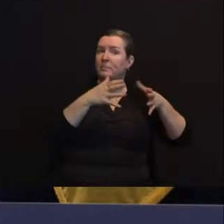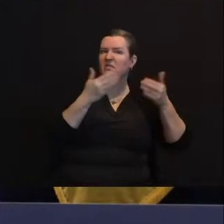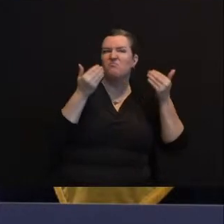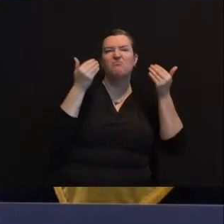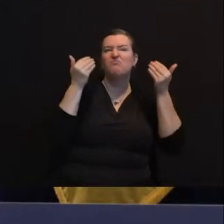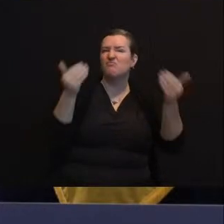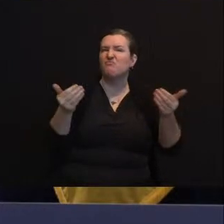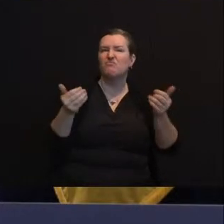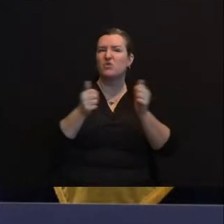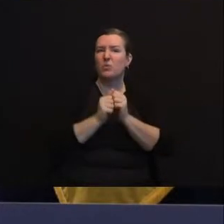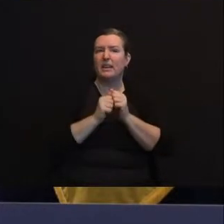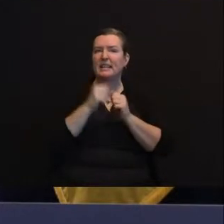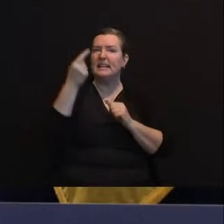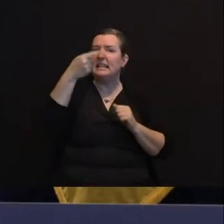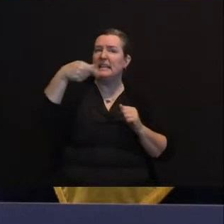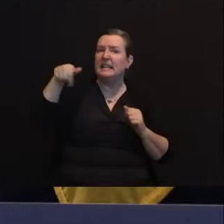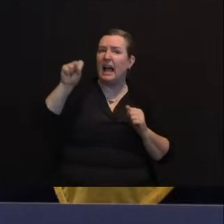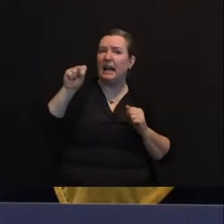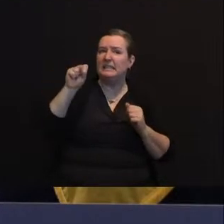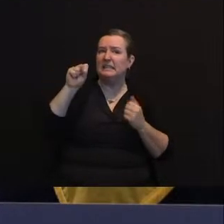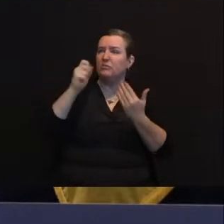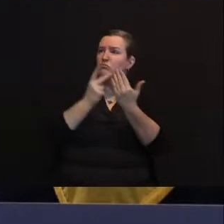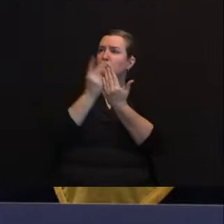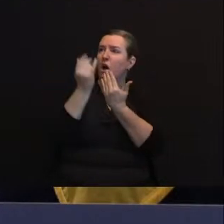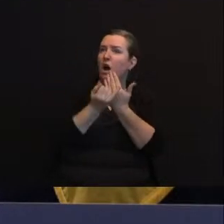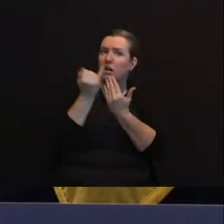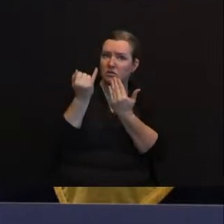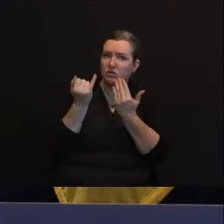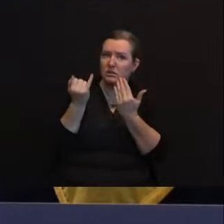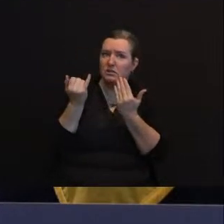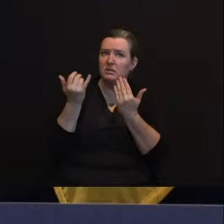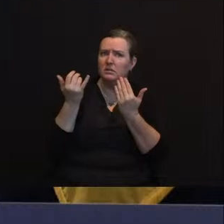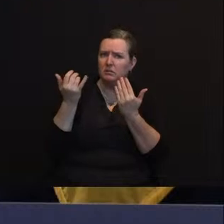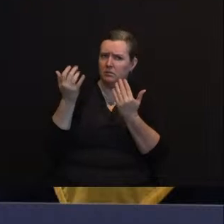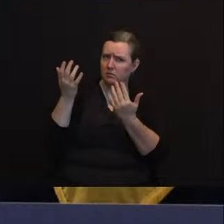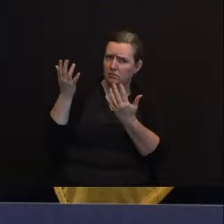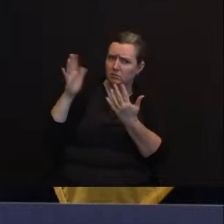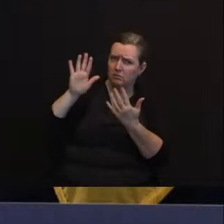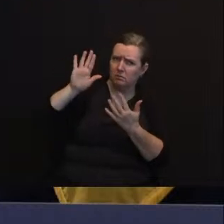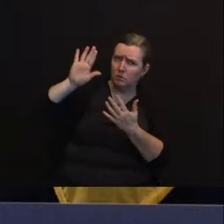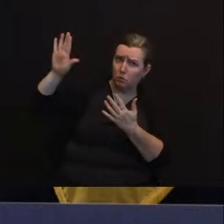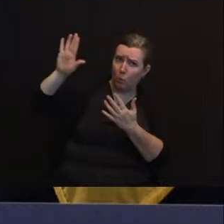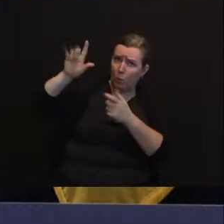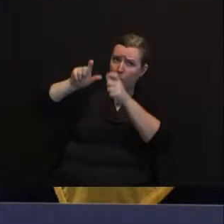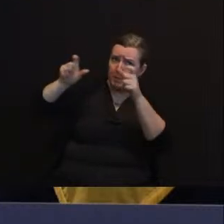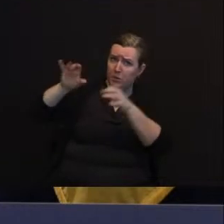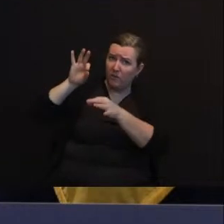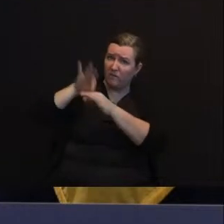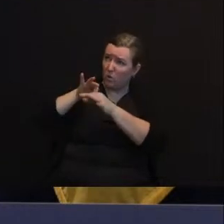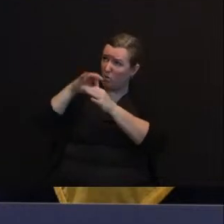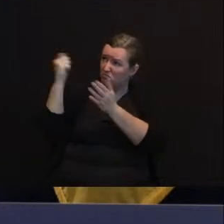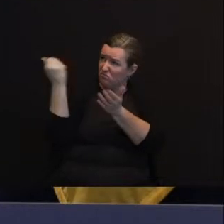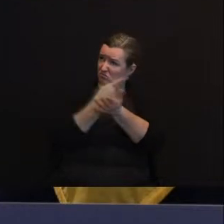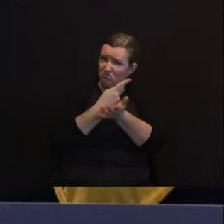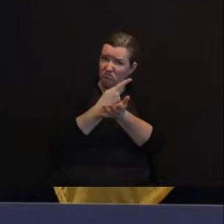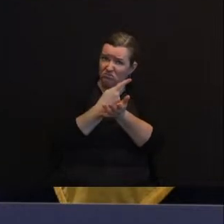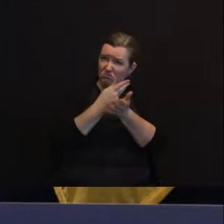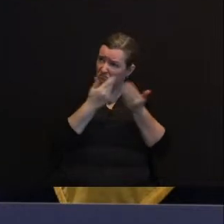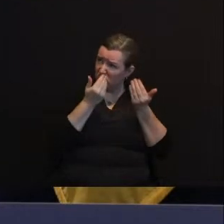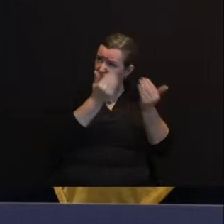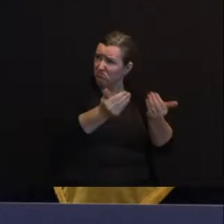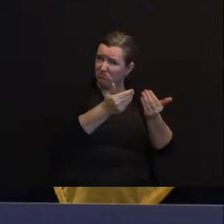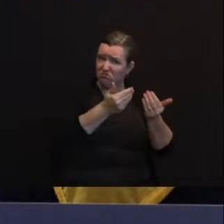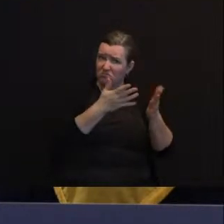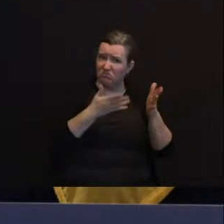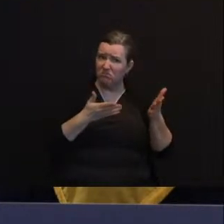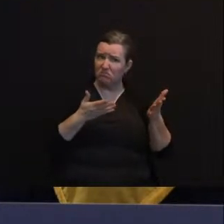concerns about that in the past, so why did your administration vote to approve it? And how does that align with your clean energy plans and pledge for a